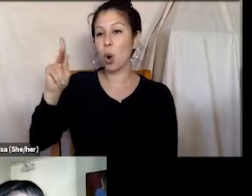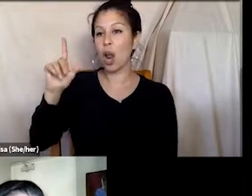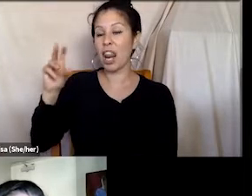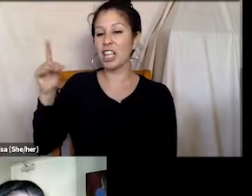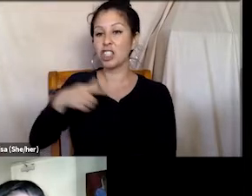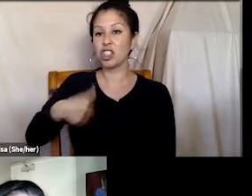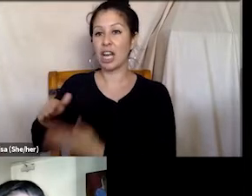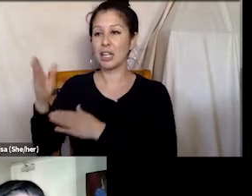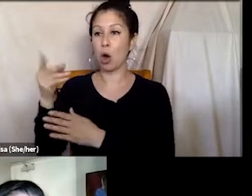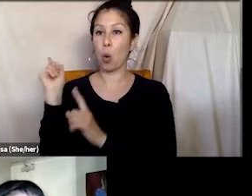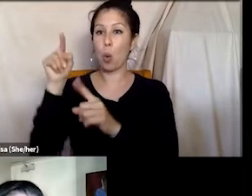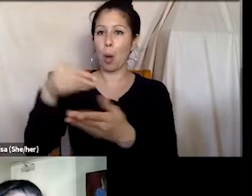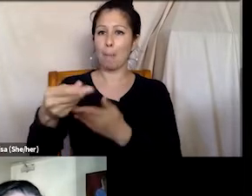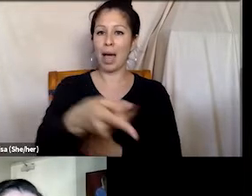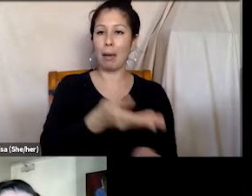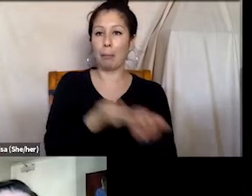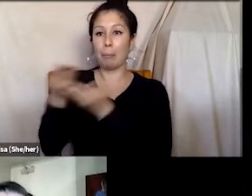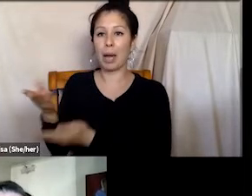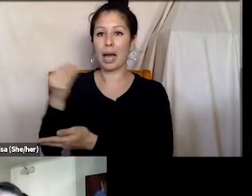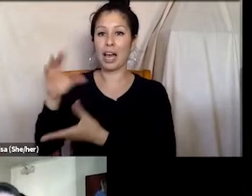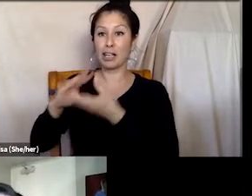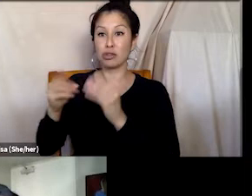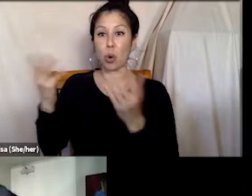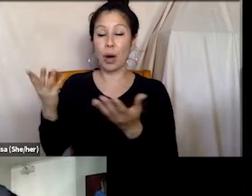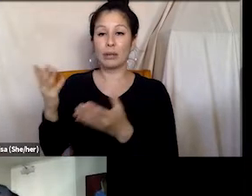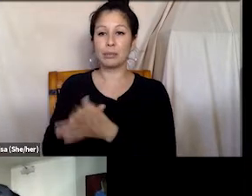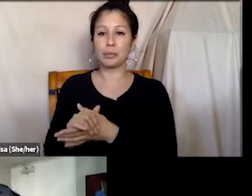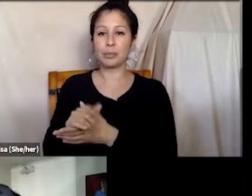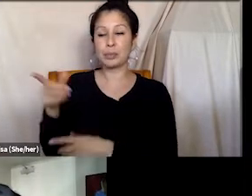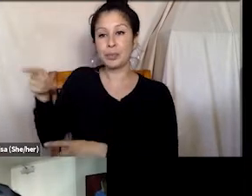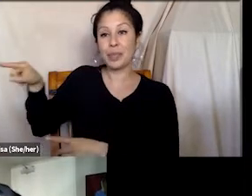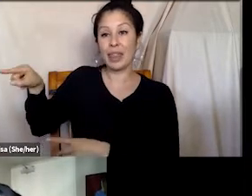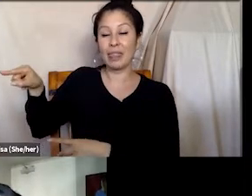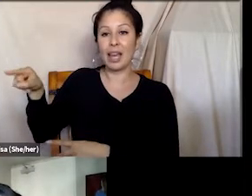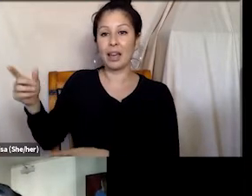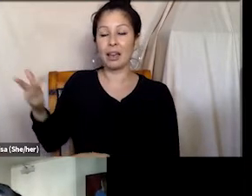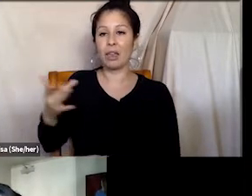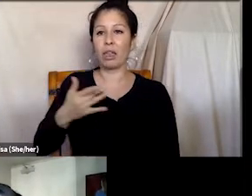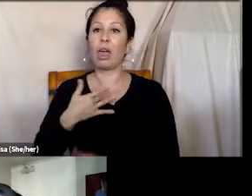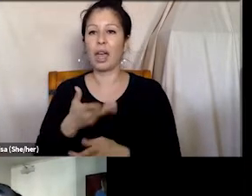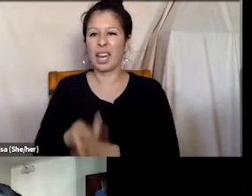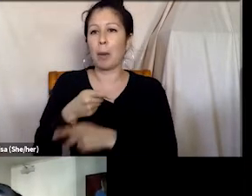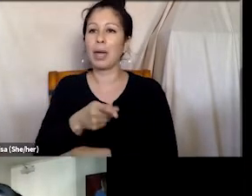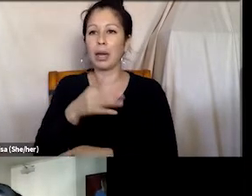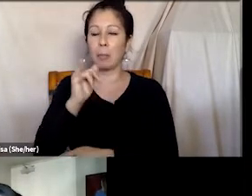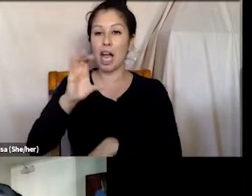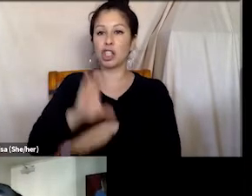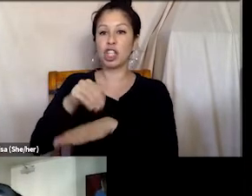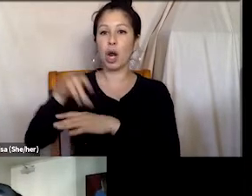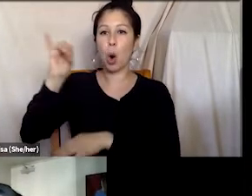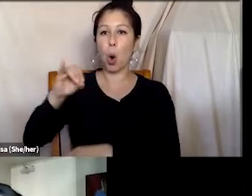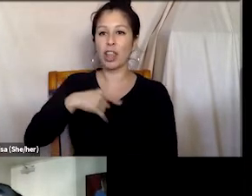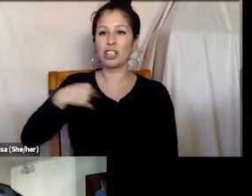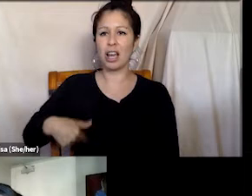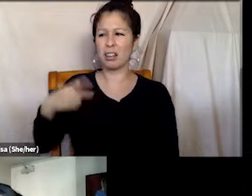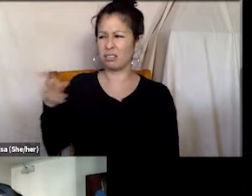and bought him, brought him back. And the story is that they were guilted into keeping him by a church in Oakland, Chinatown